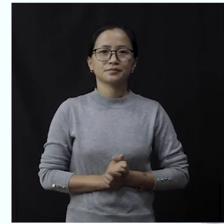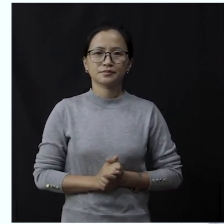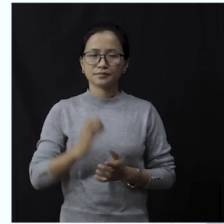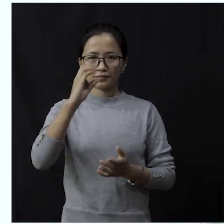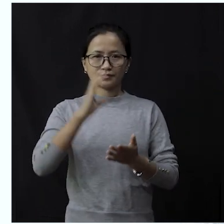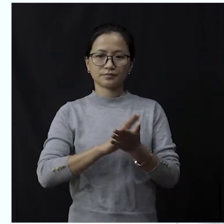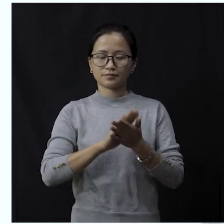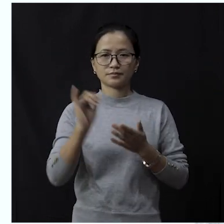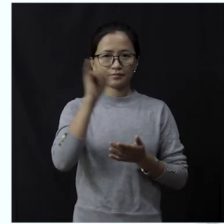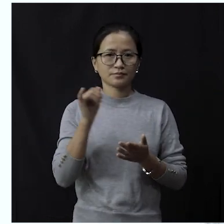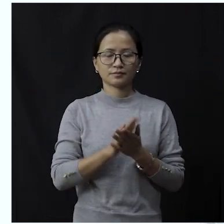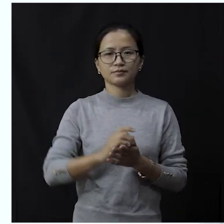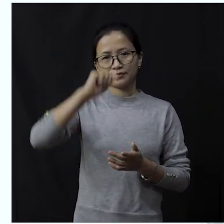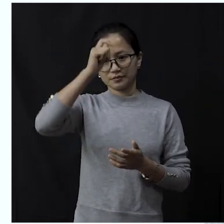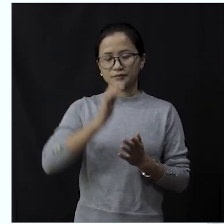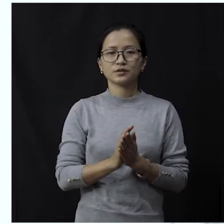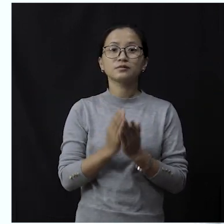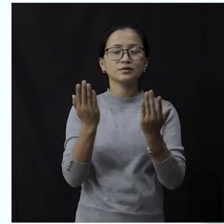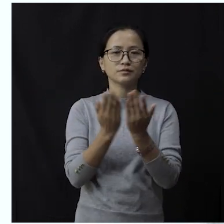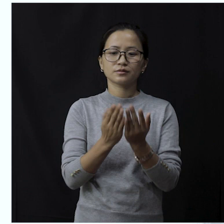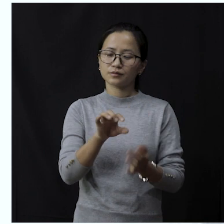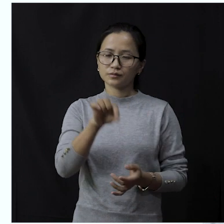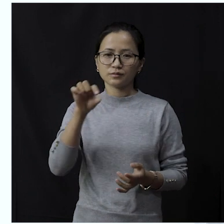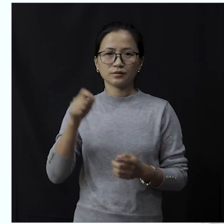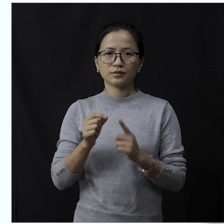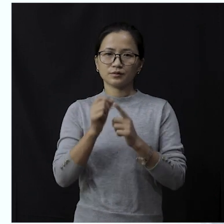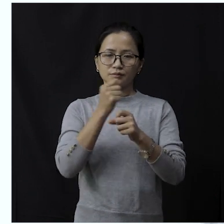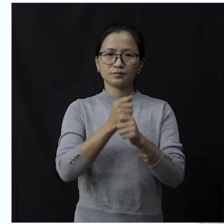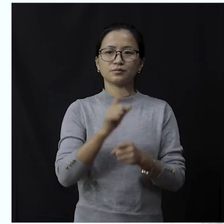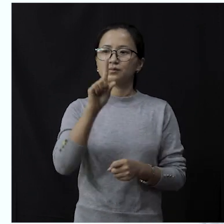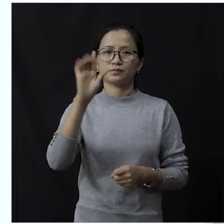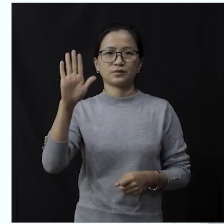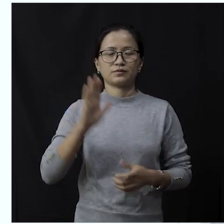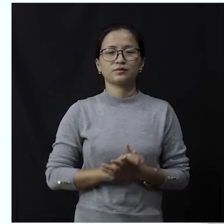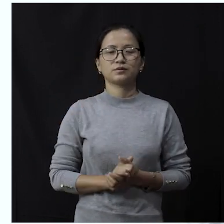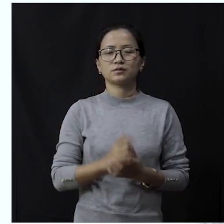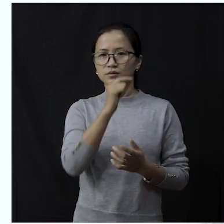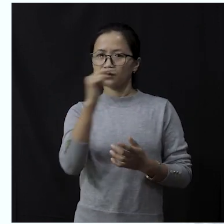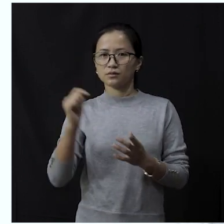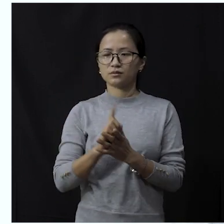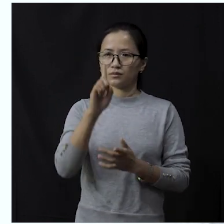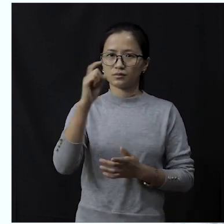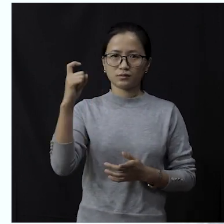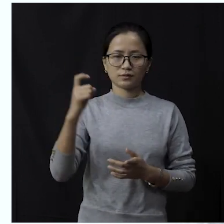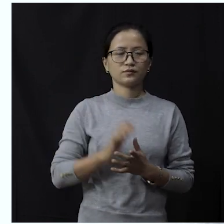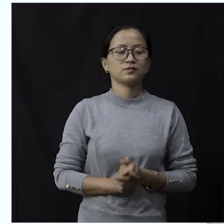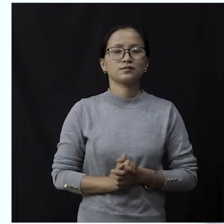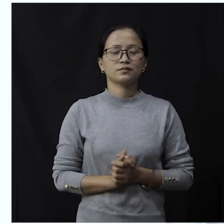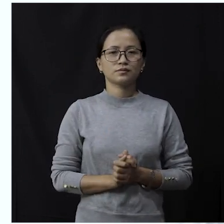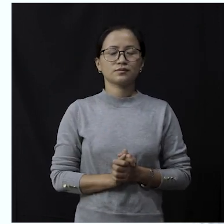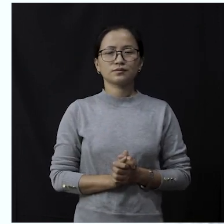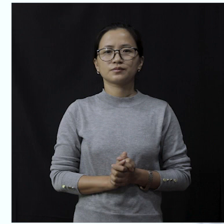That is chapter 6 of our English book. You will find that in page number 15 to page number 17. Clear with